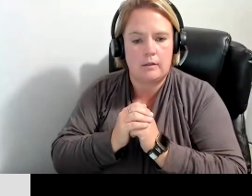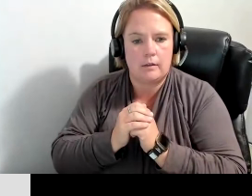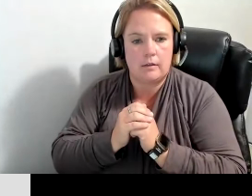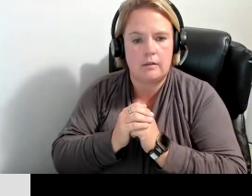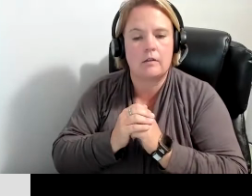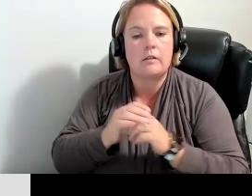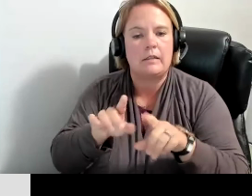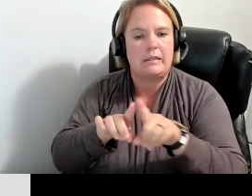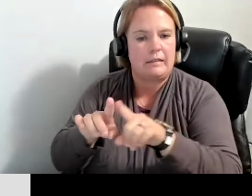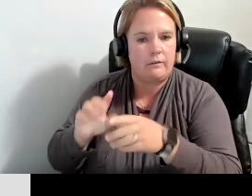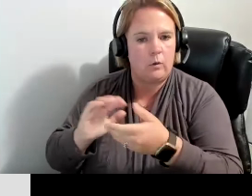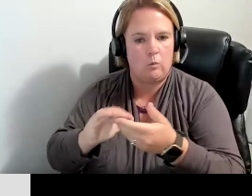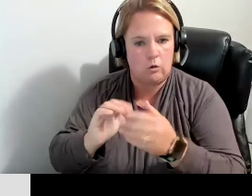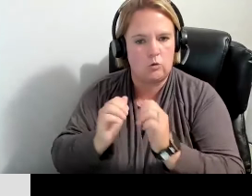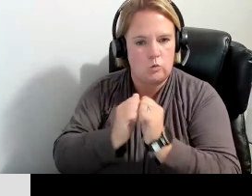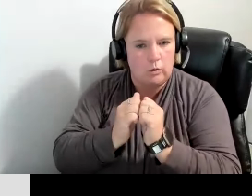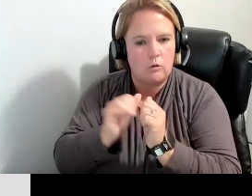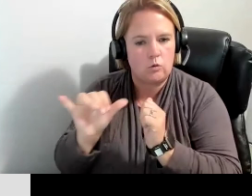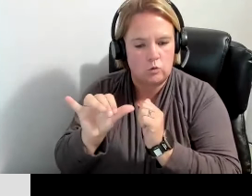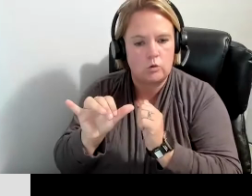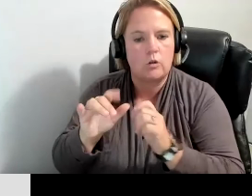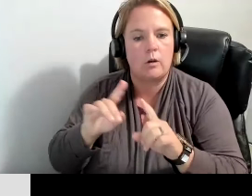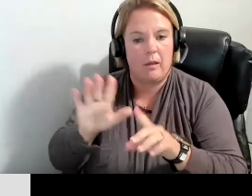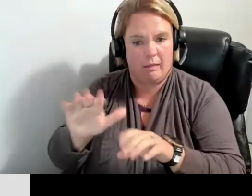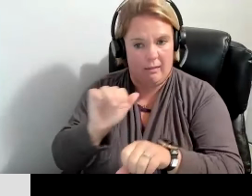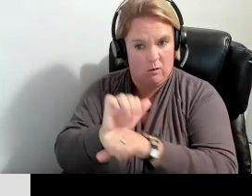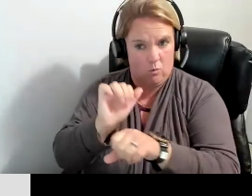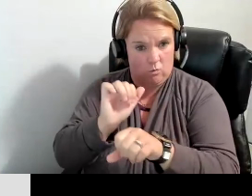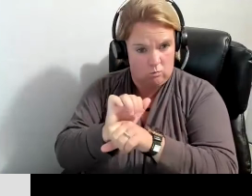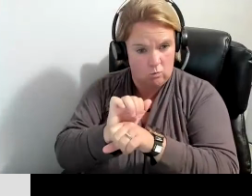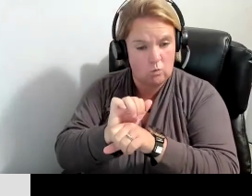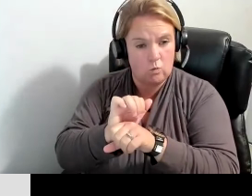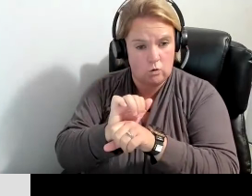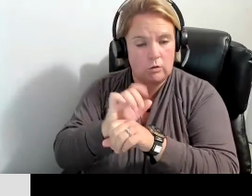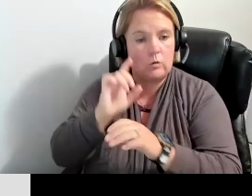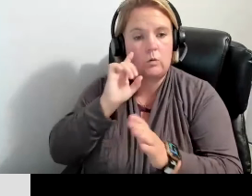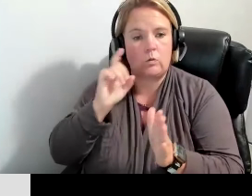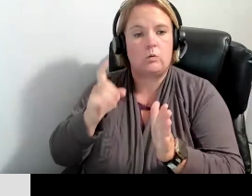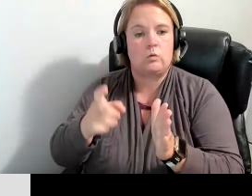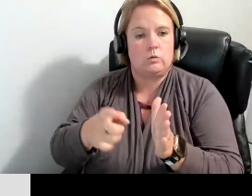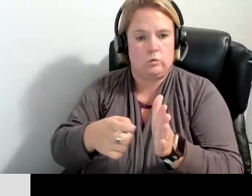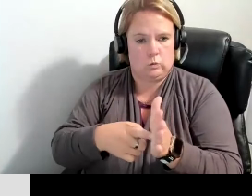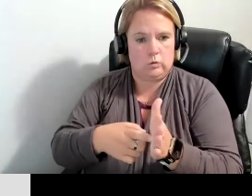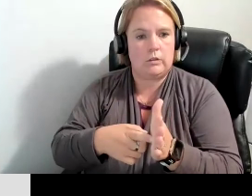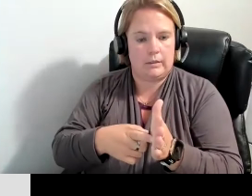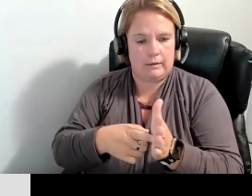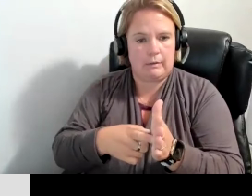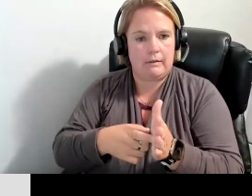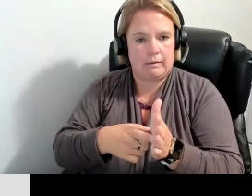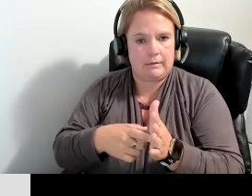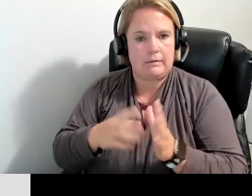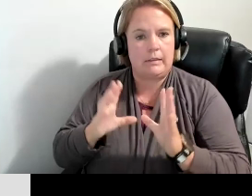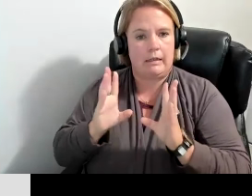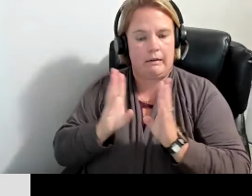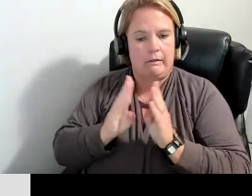with as well. And a lot of that work actually got recognized last year at a conference where they